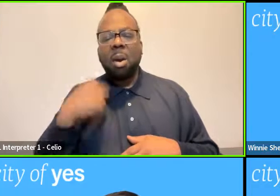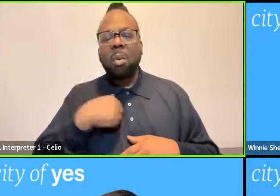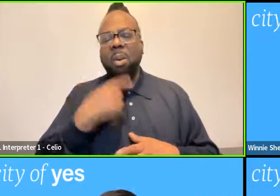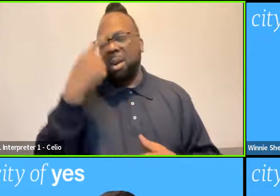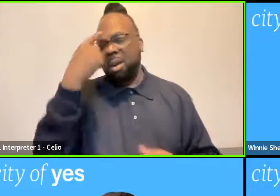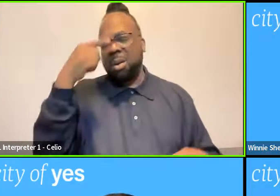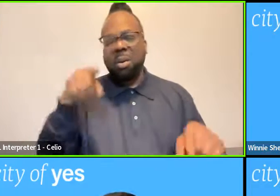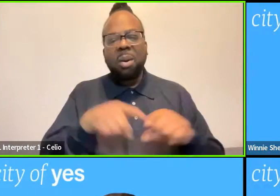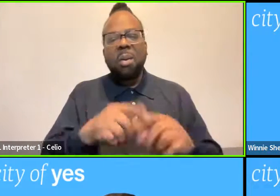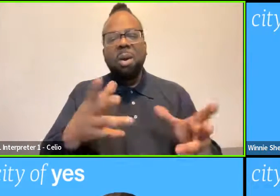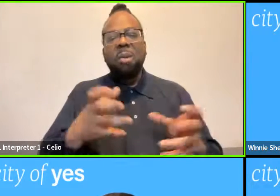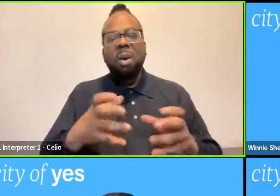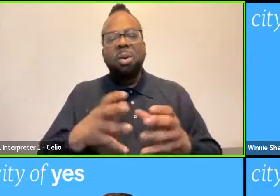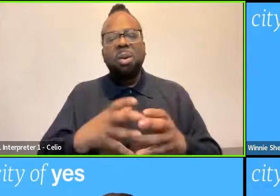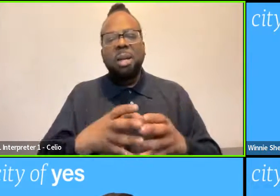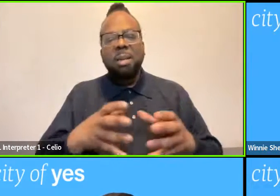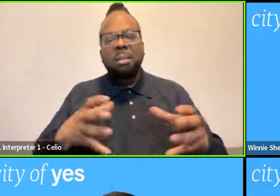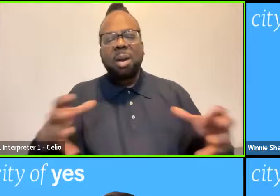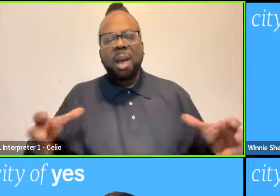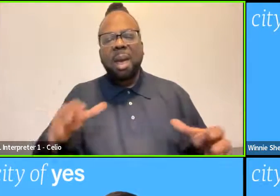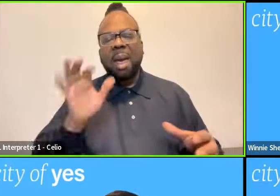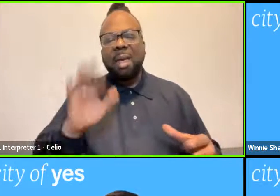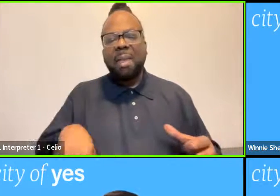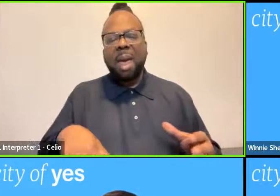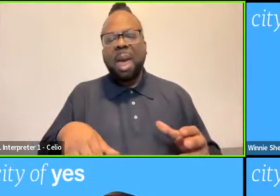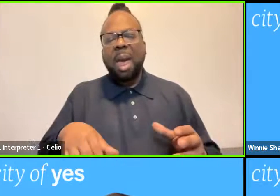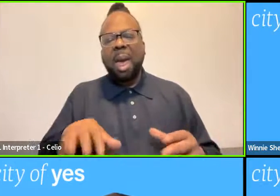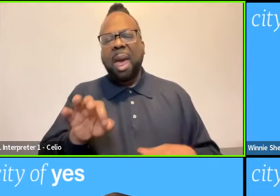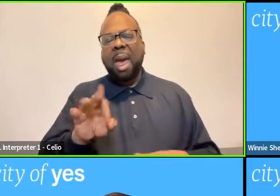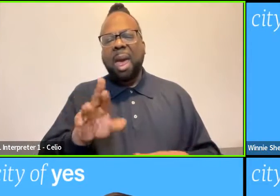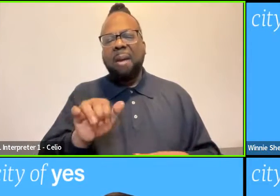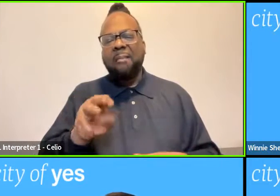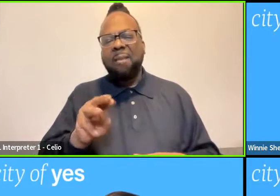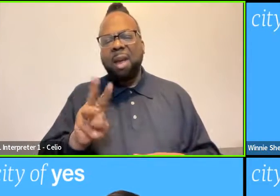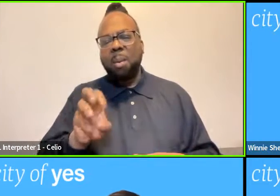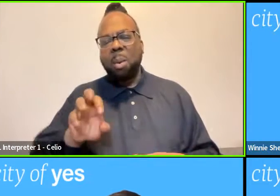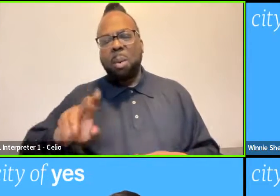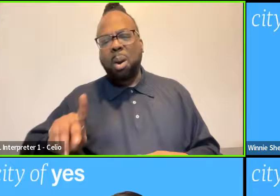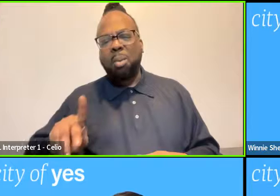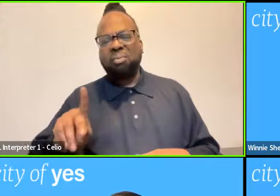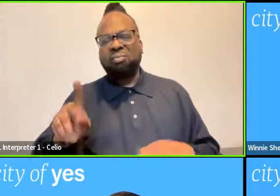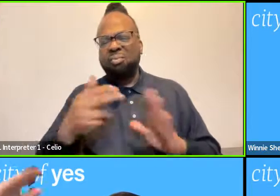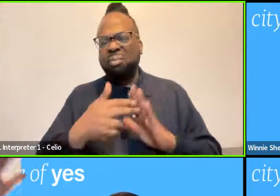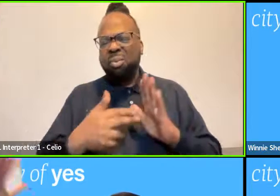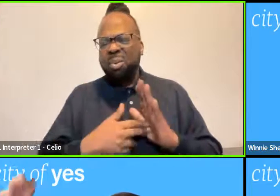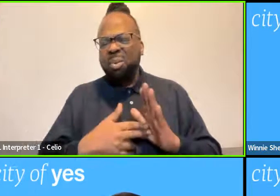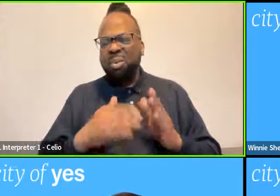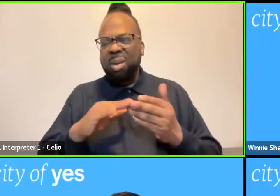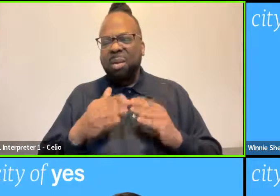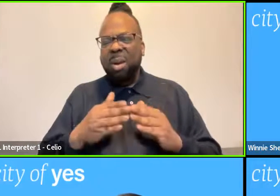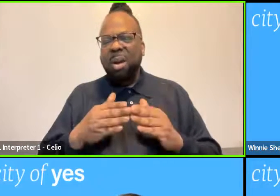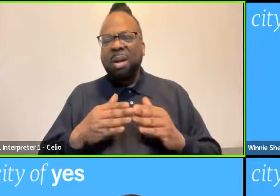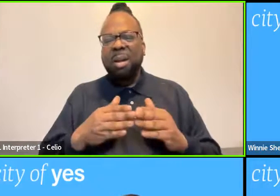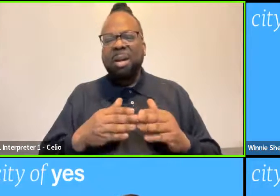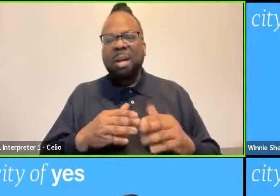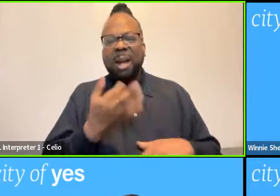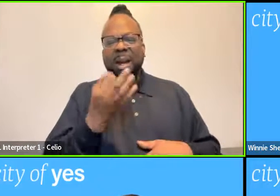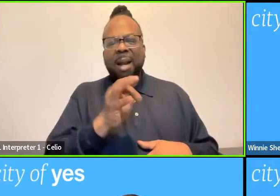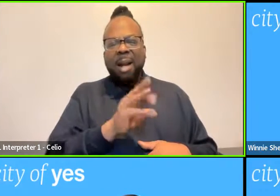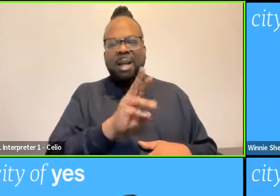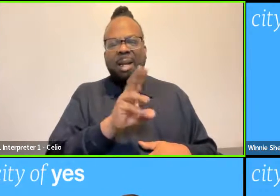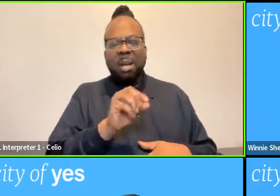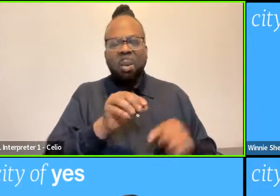we are looking to expand that framework citywide to move the cutoff date from